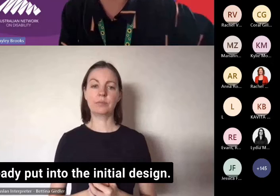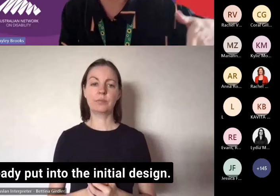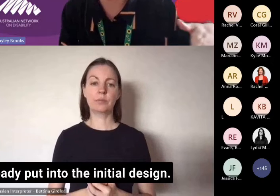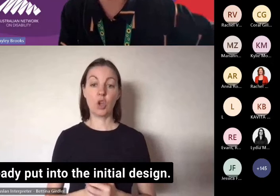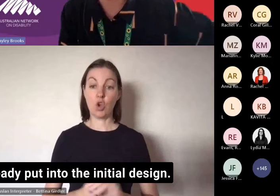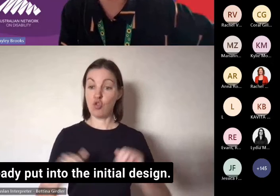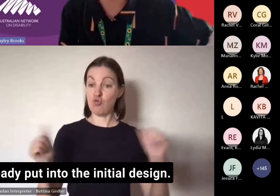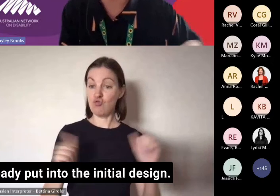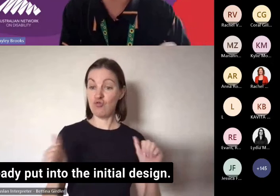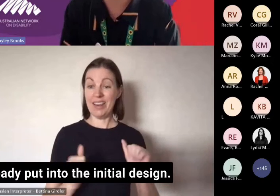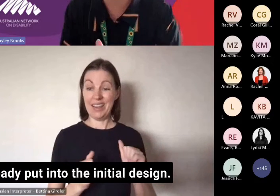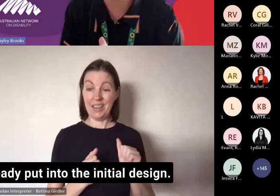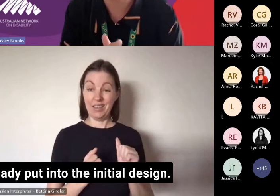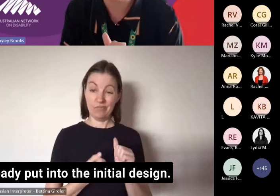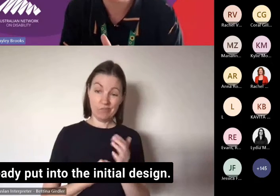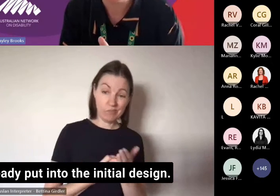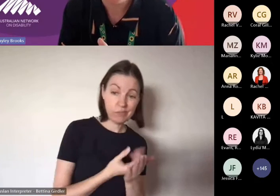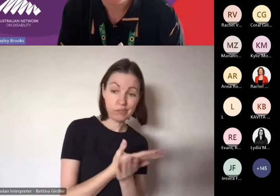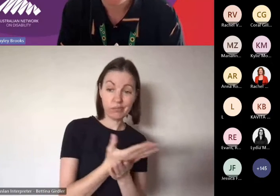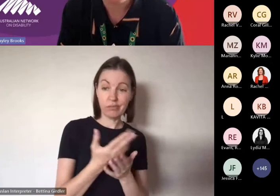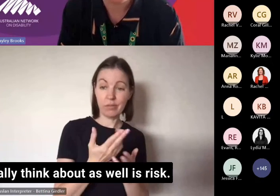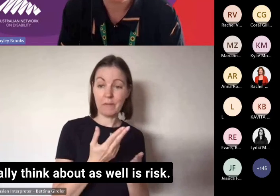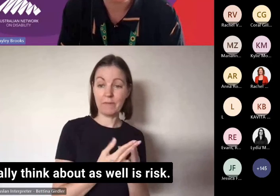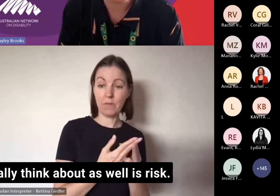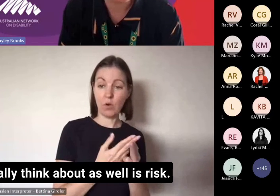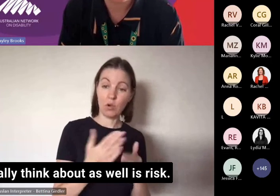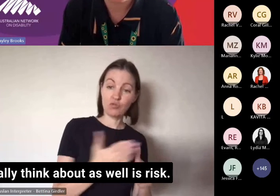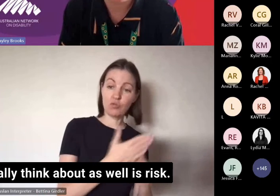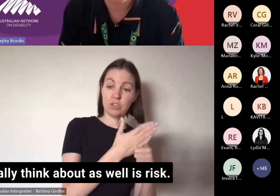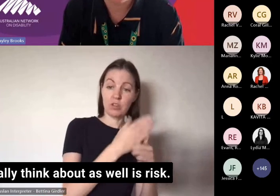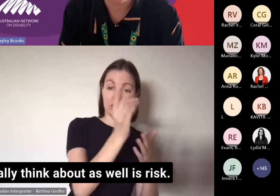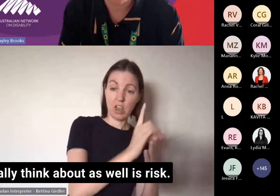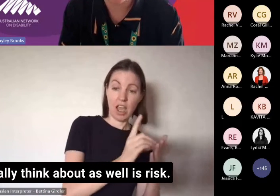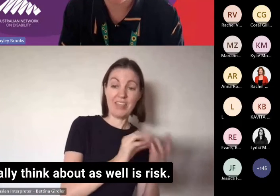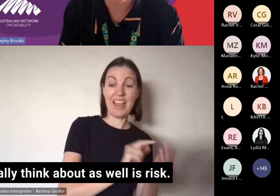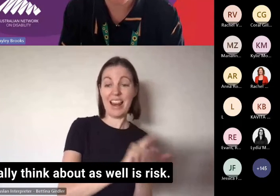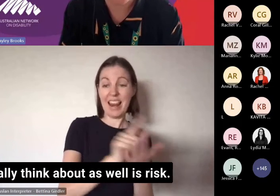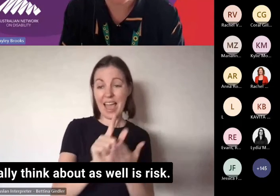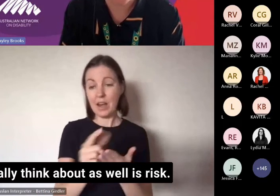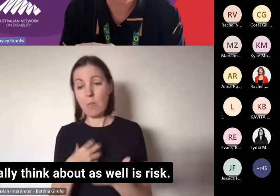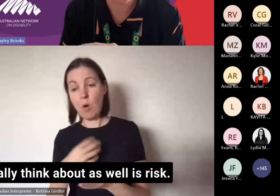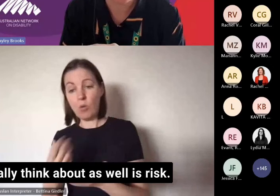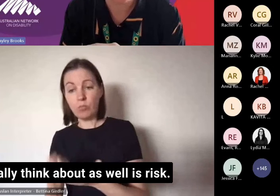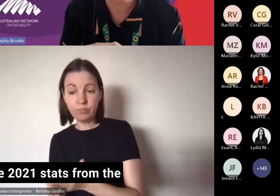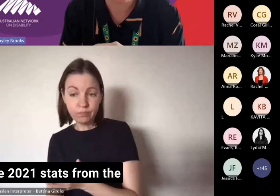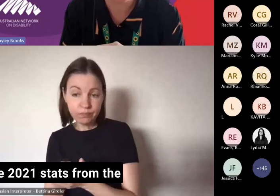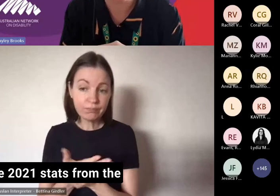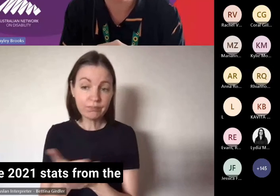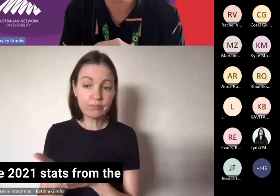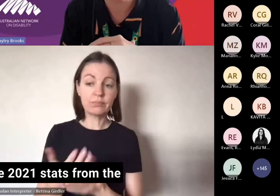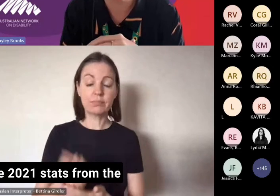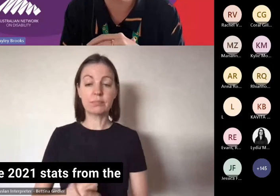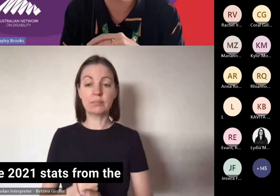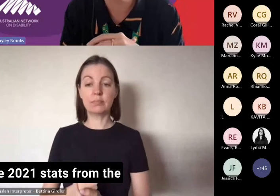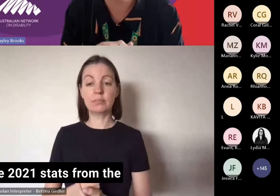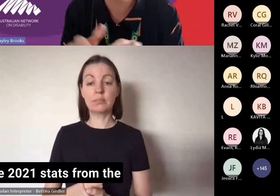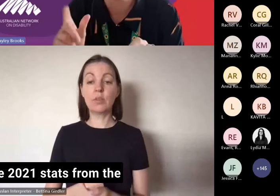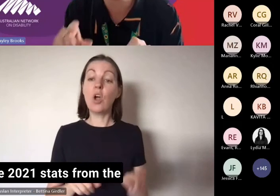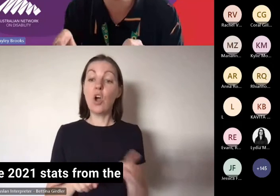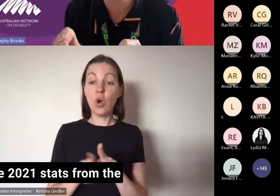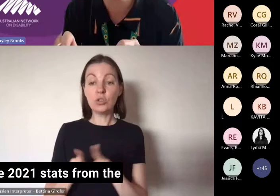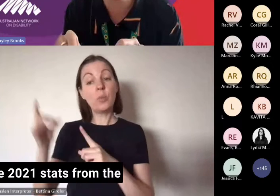already put into the initial design. The other thing to really think about as well is risk. And so in